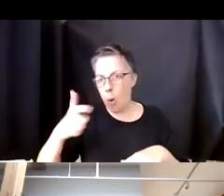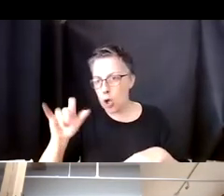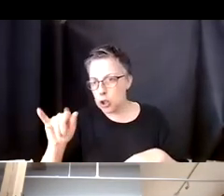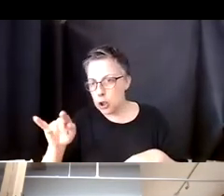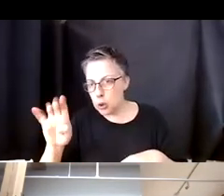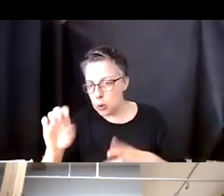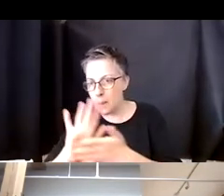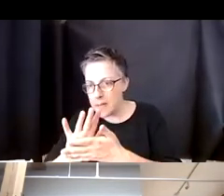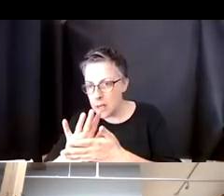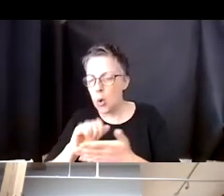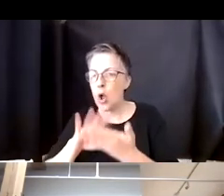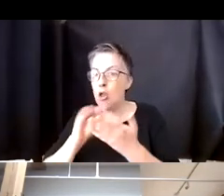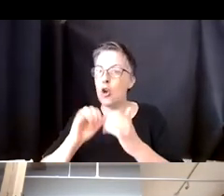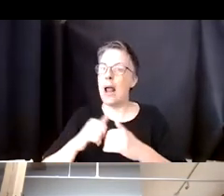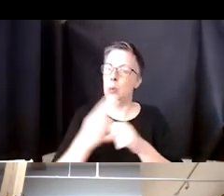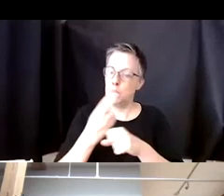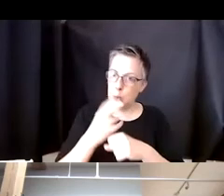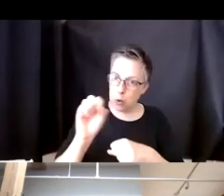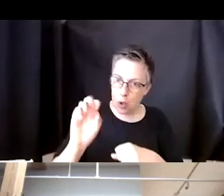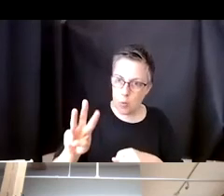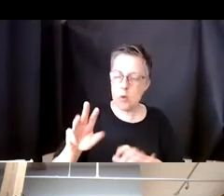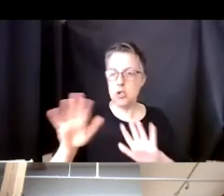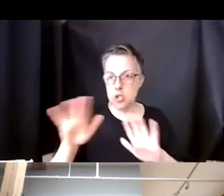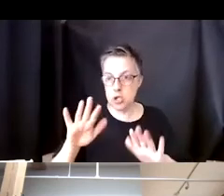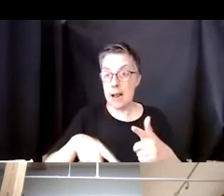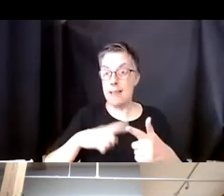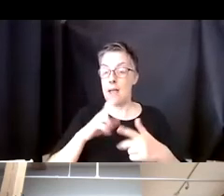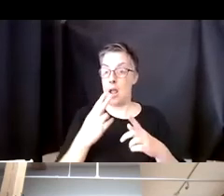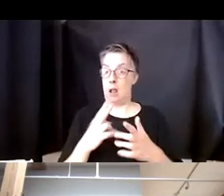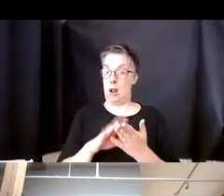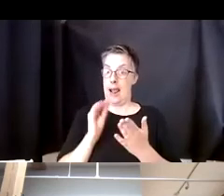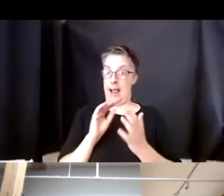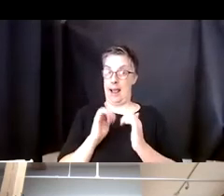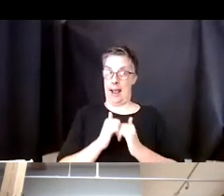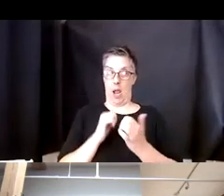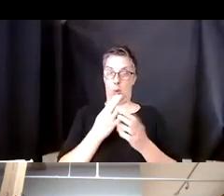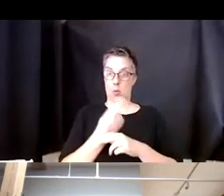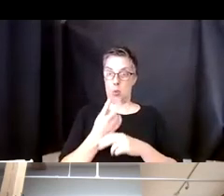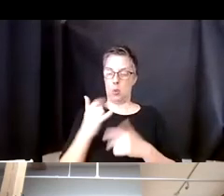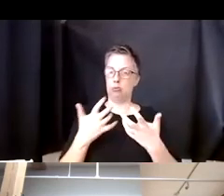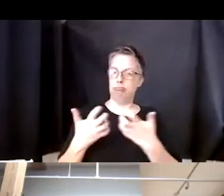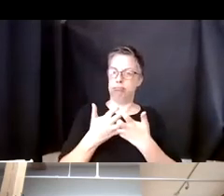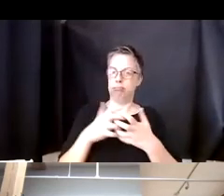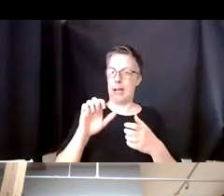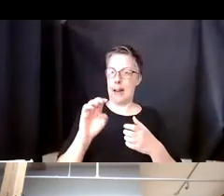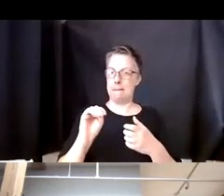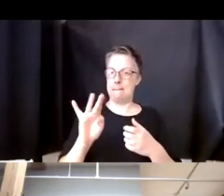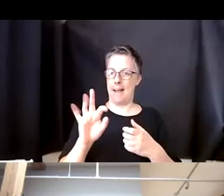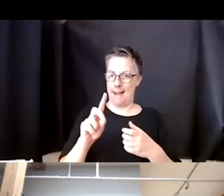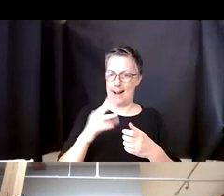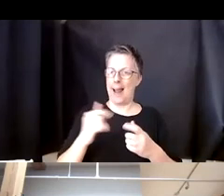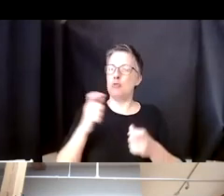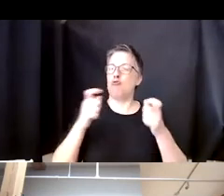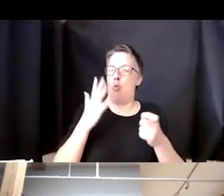how to use the software, and then learning how to use the software to embed and control the look of